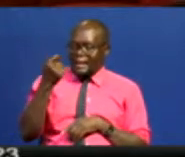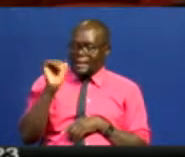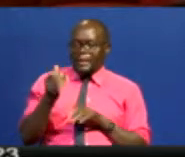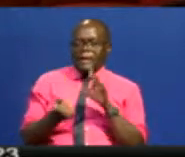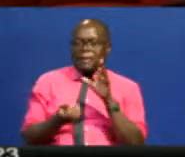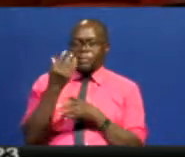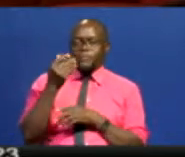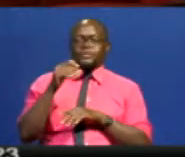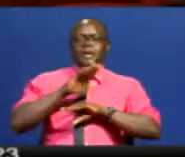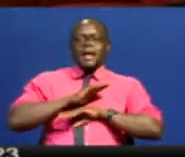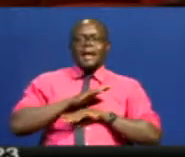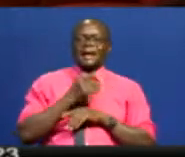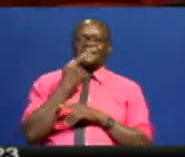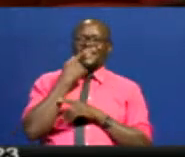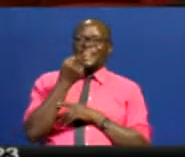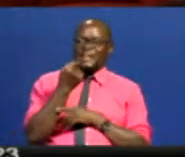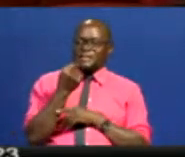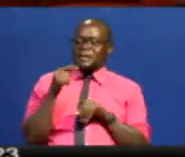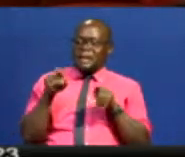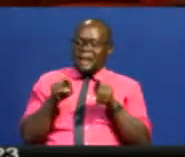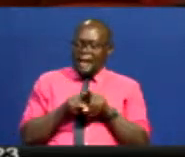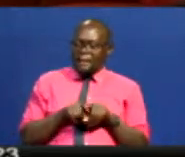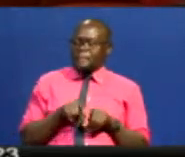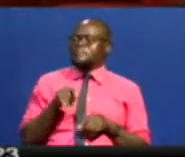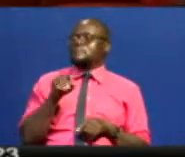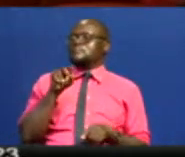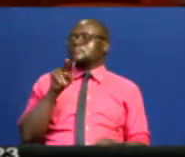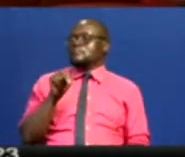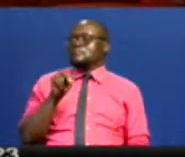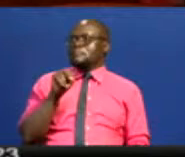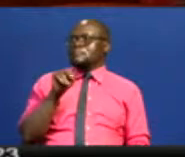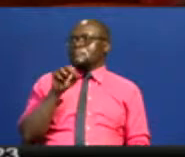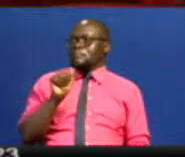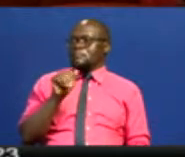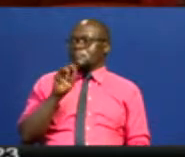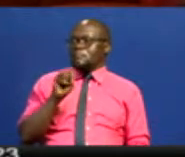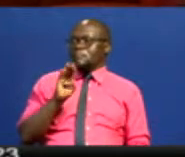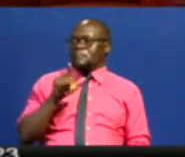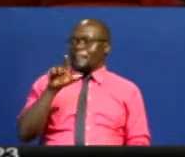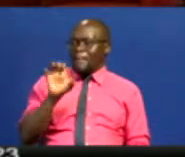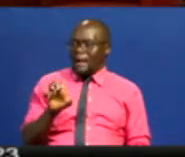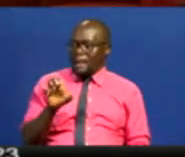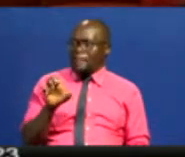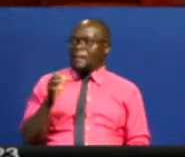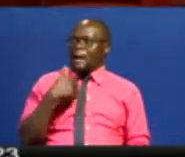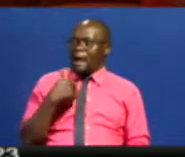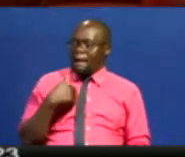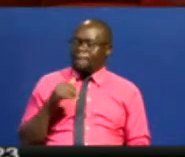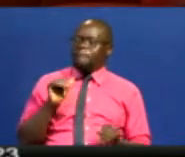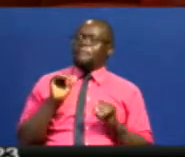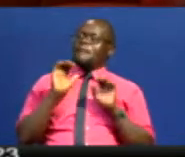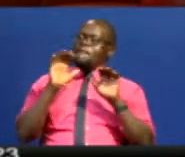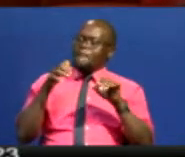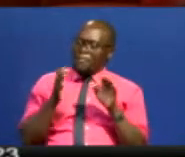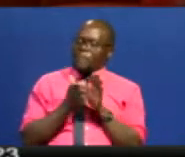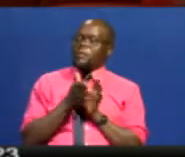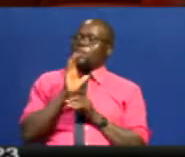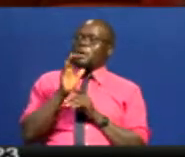produce rice. Like in Ambale constituency, we have the Malanga Mukemo